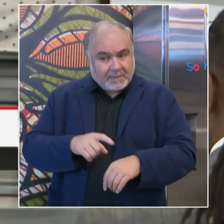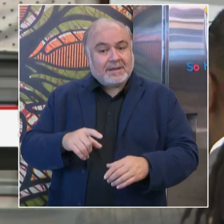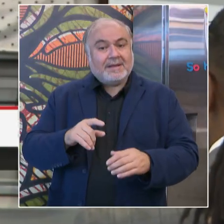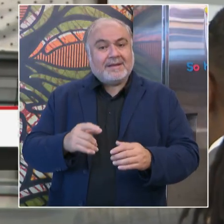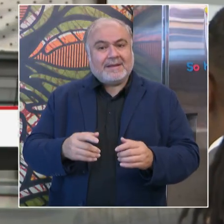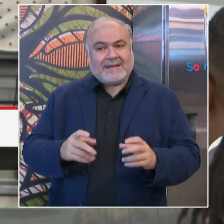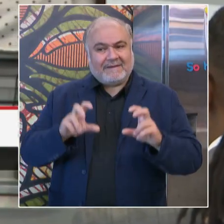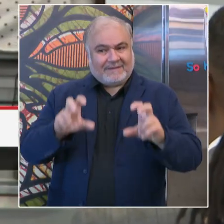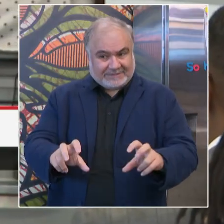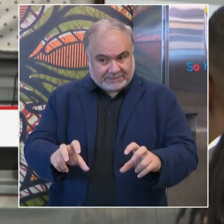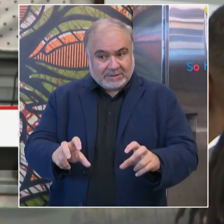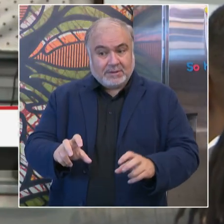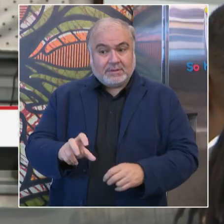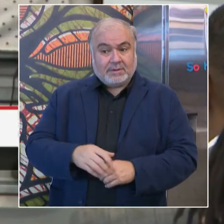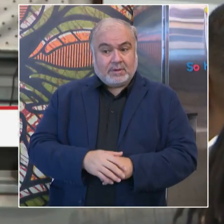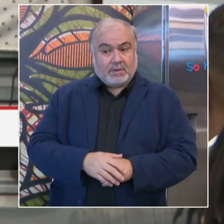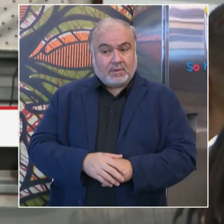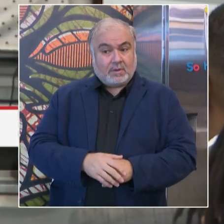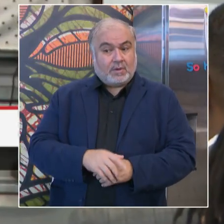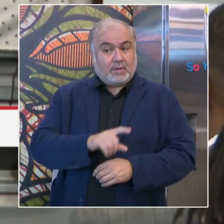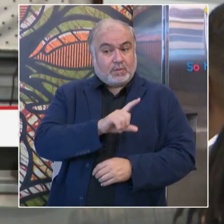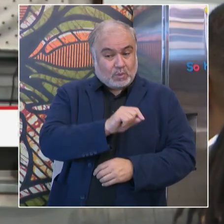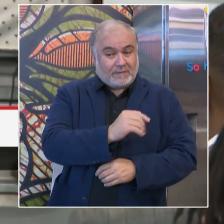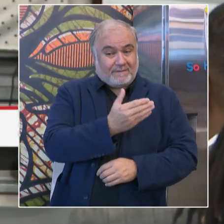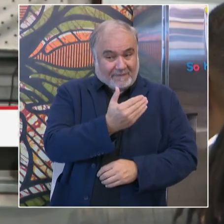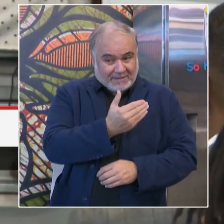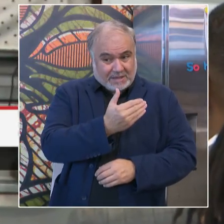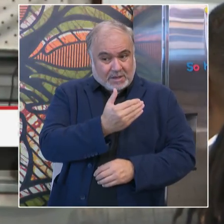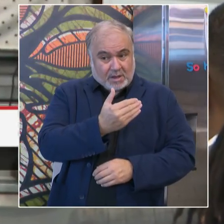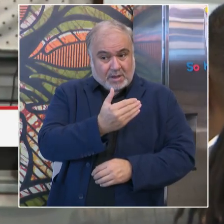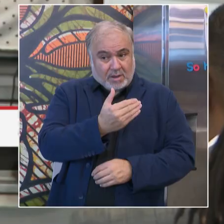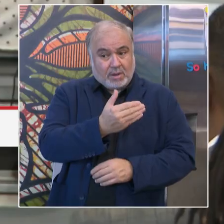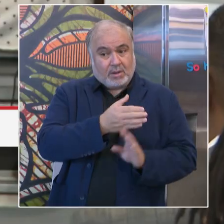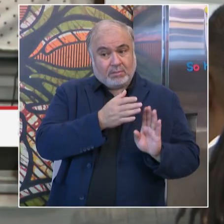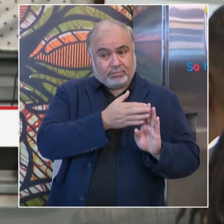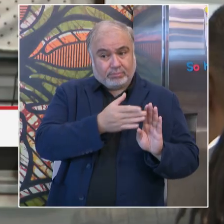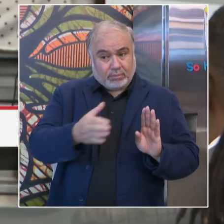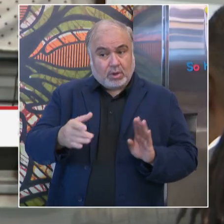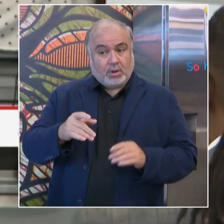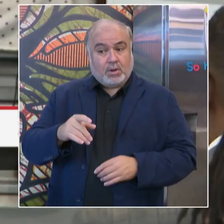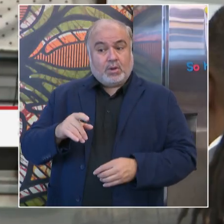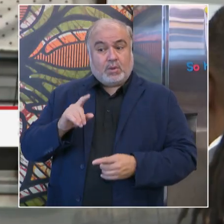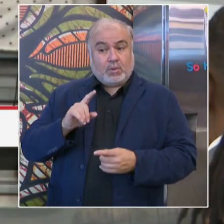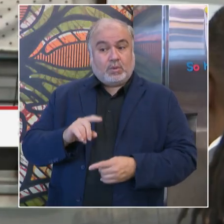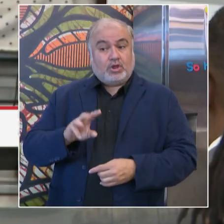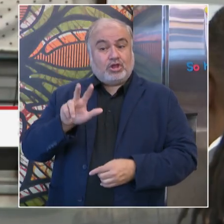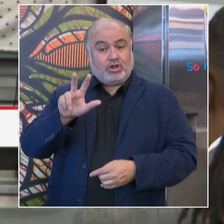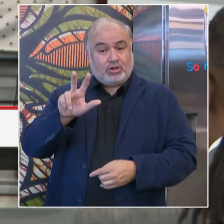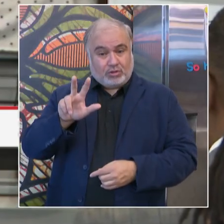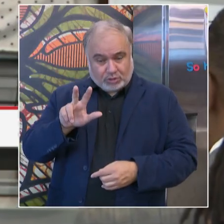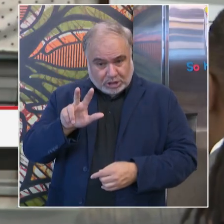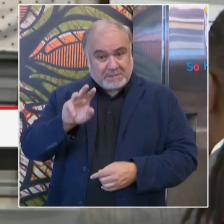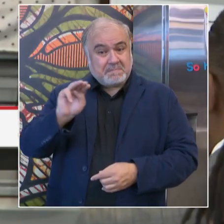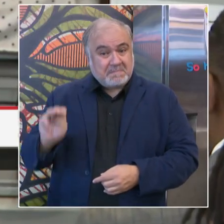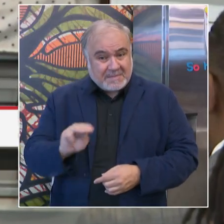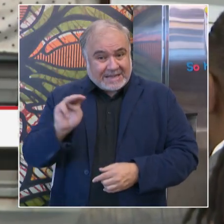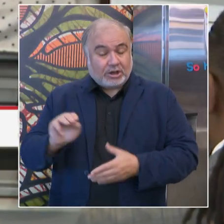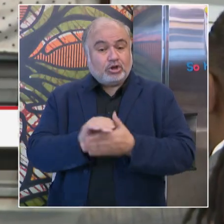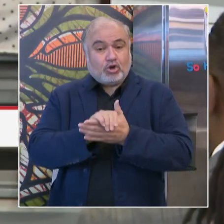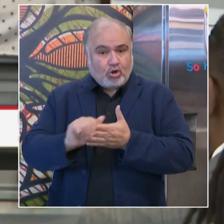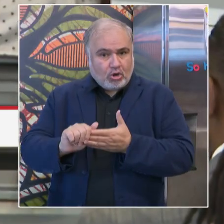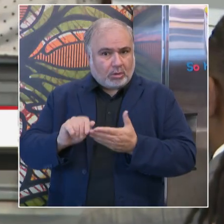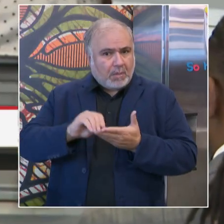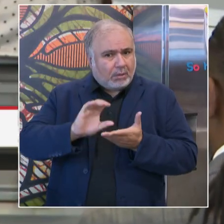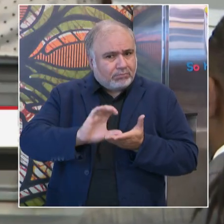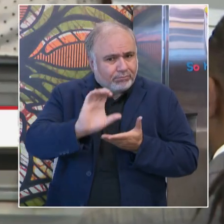in career and technical education programs across the country, driven by our founder, Mike Bloomberg's belief that every young person